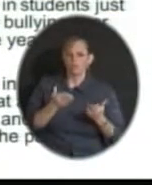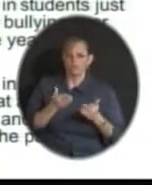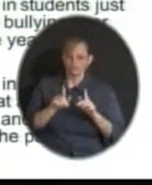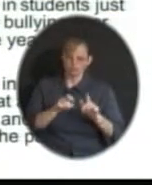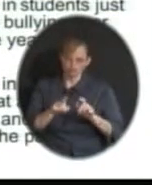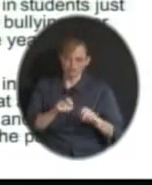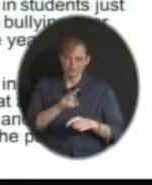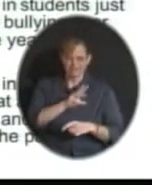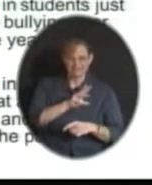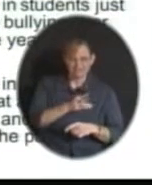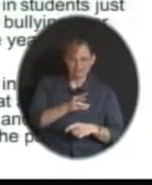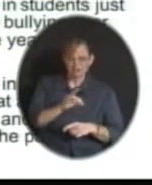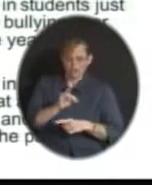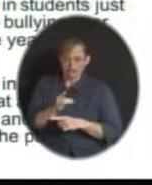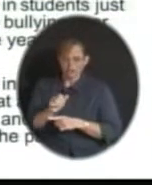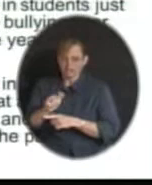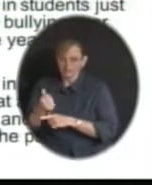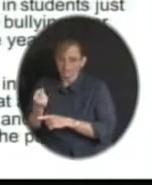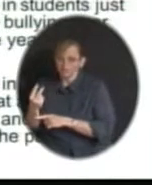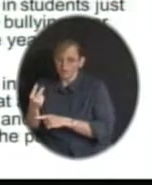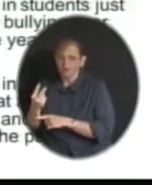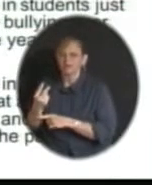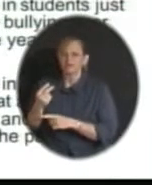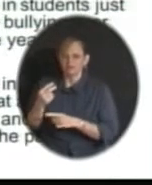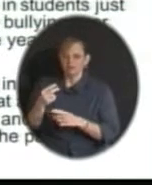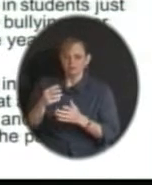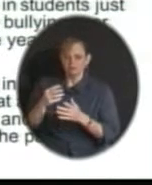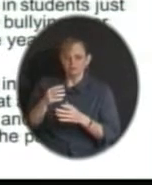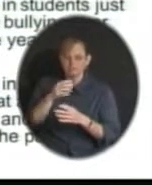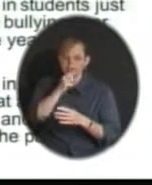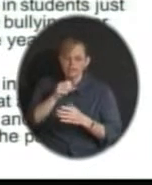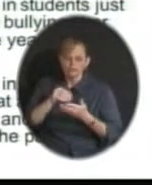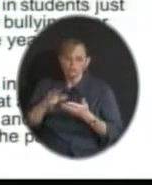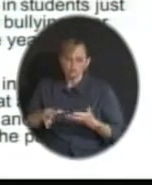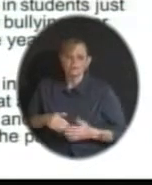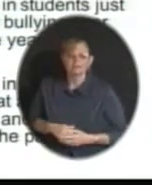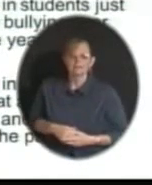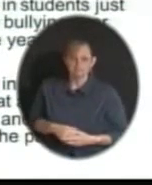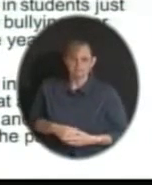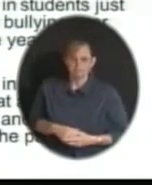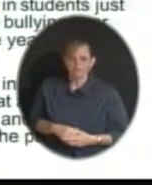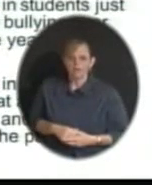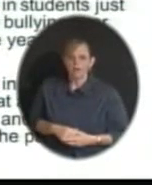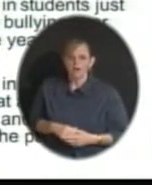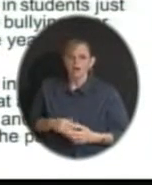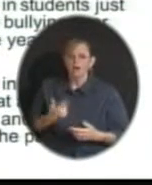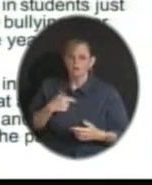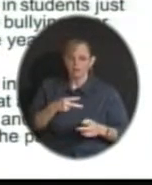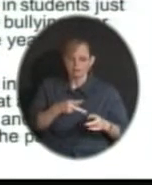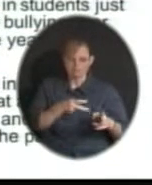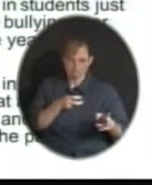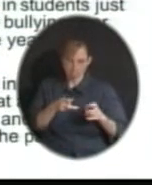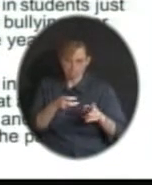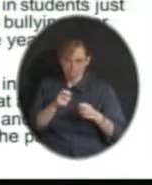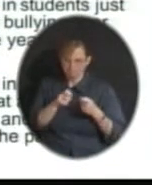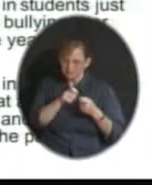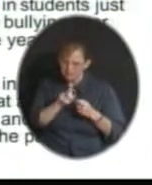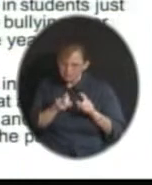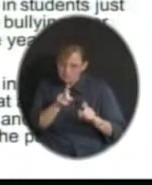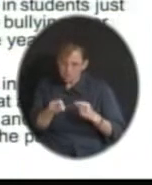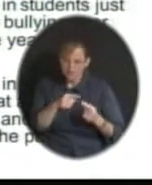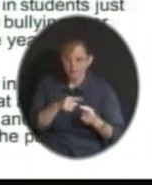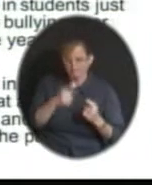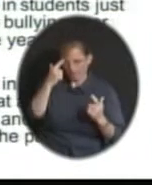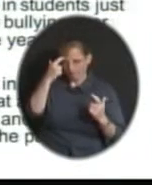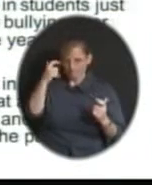graders, and 12th graders. And there are specific questions. There's great questions on that survey, but we went through and pulled specific questions about bullying. And